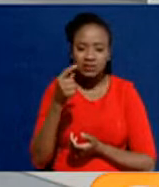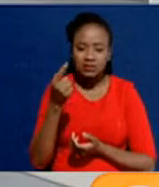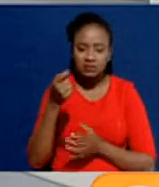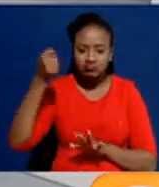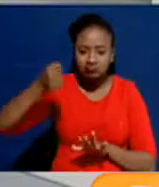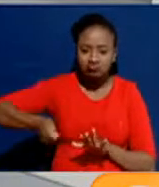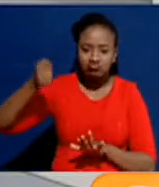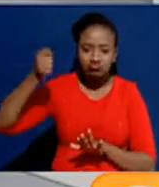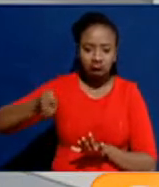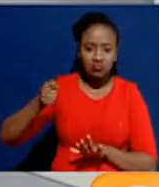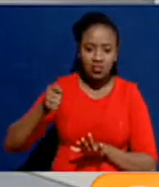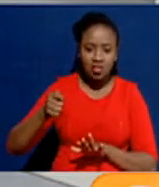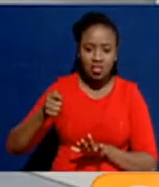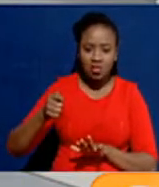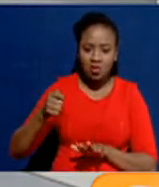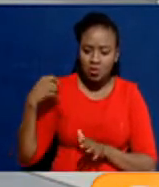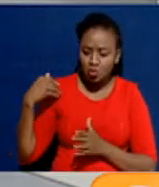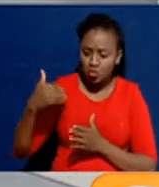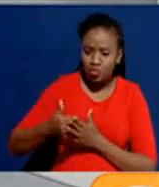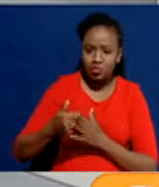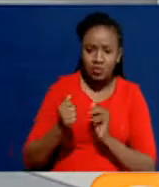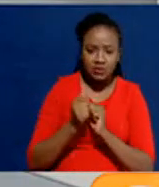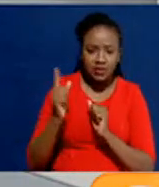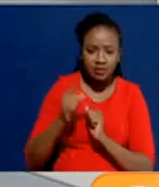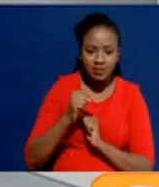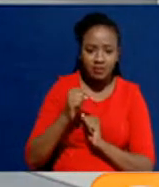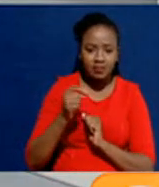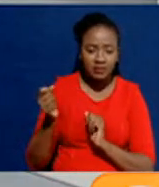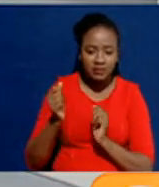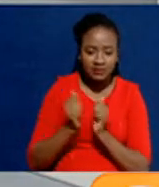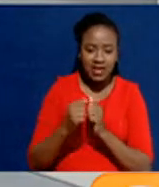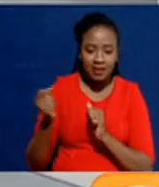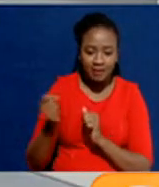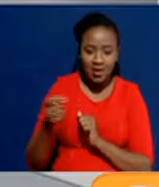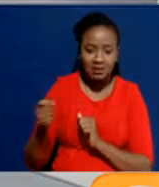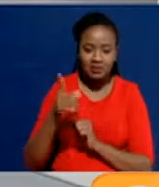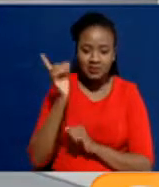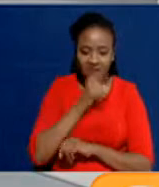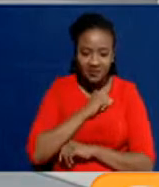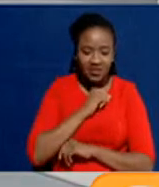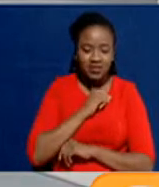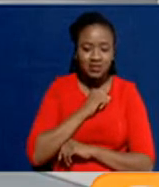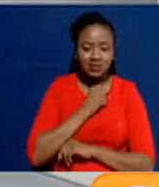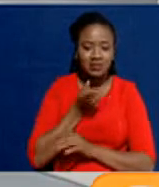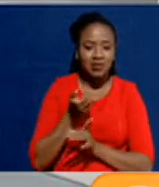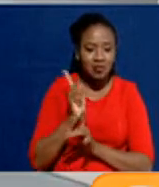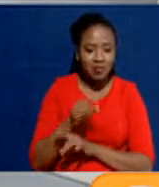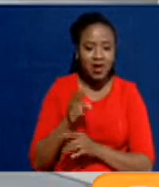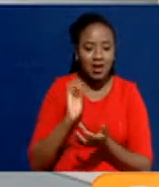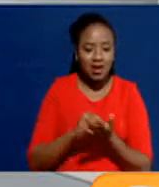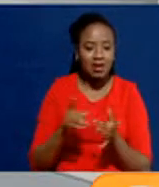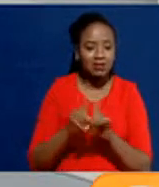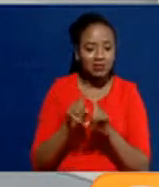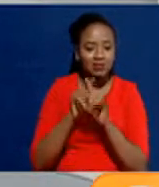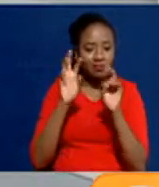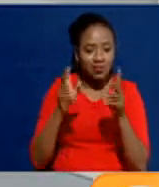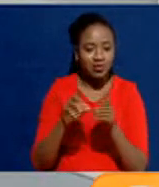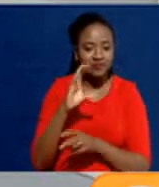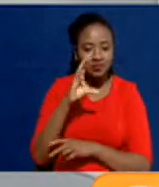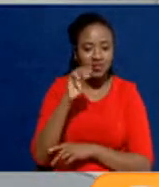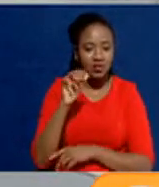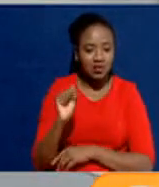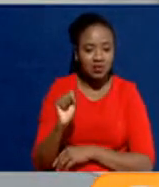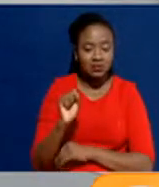of that. And after 10 months, here we are. And on an issue of CASs again. Yes, and it's been an issue